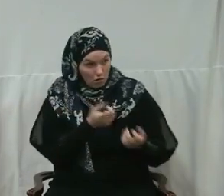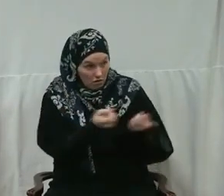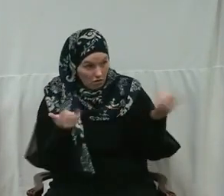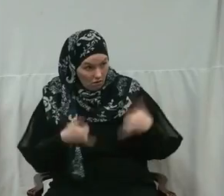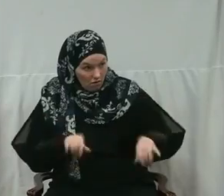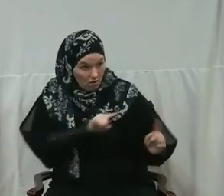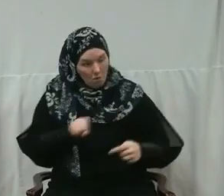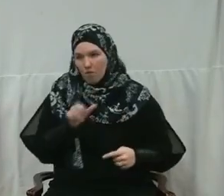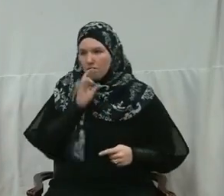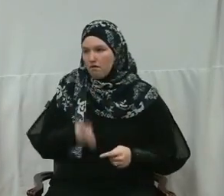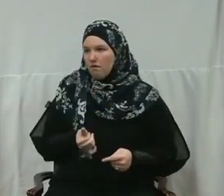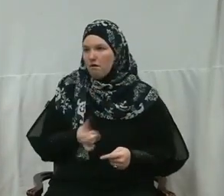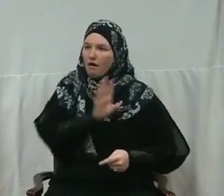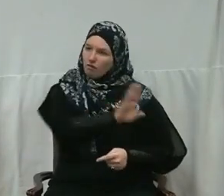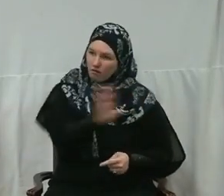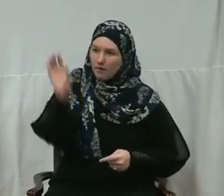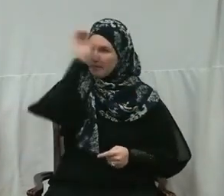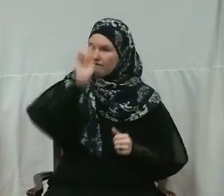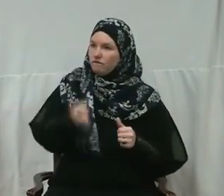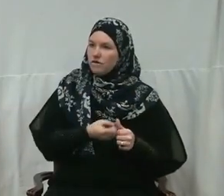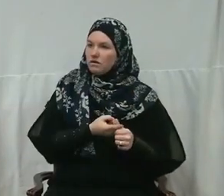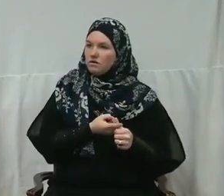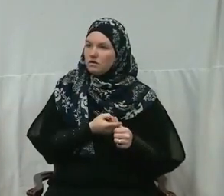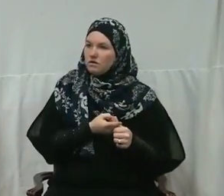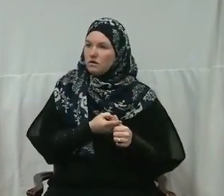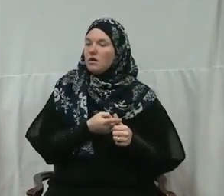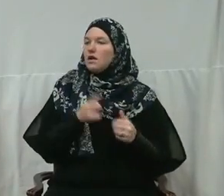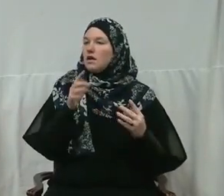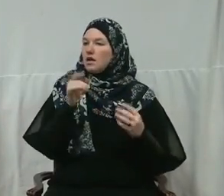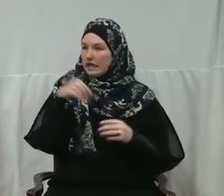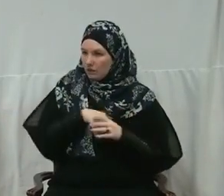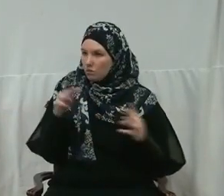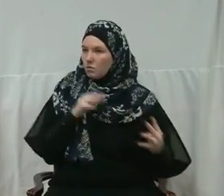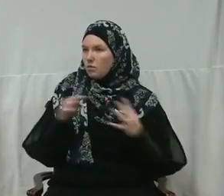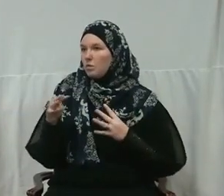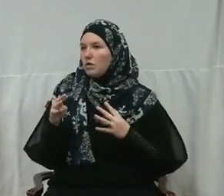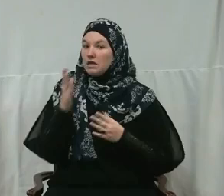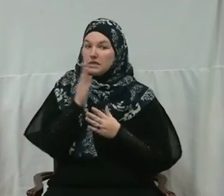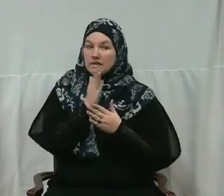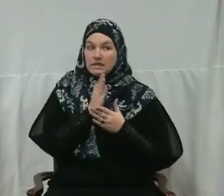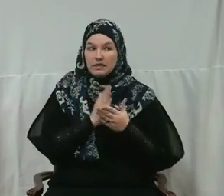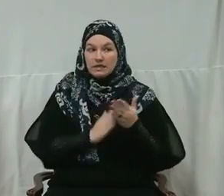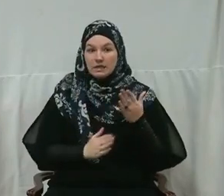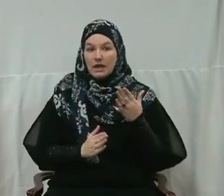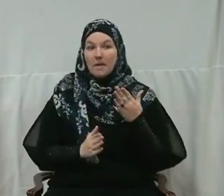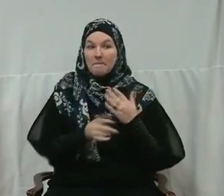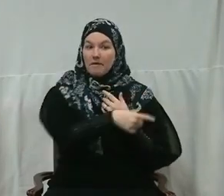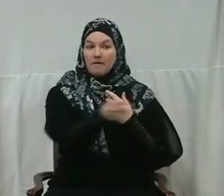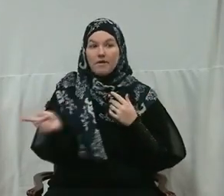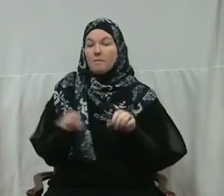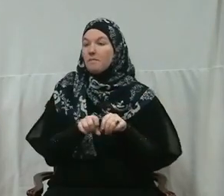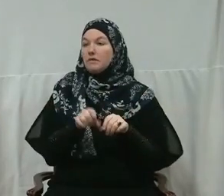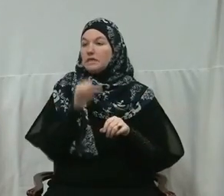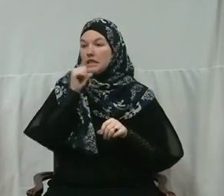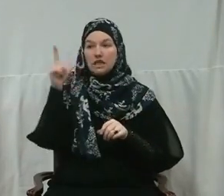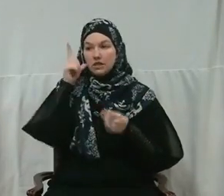people and got their opinion in the Battle of Uhud, and some of them violated his instructions and